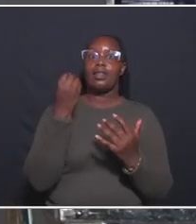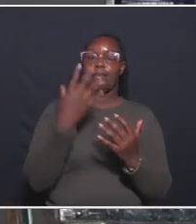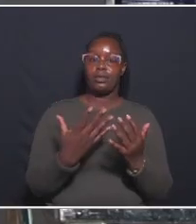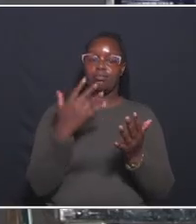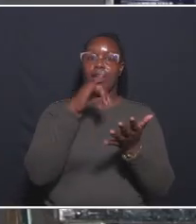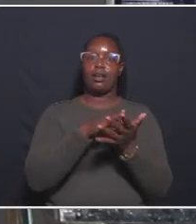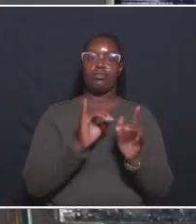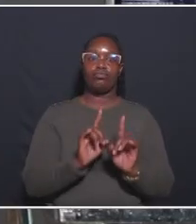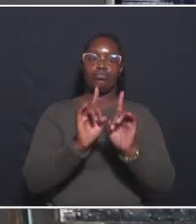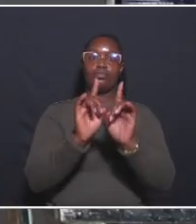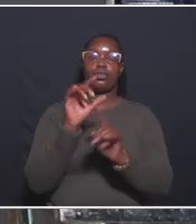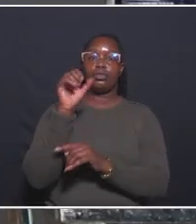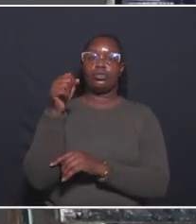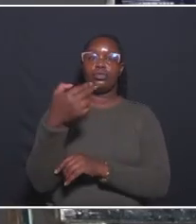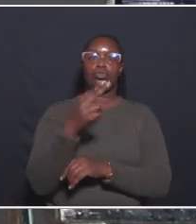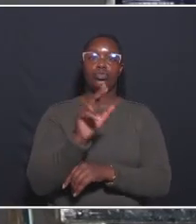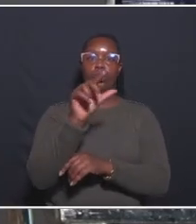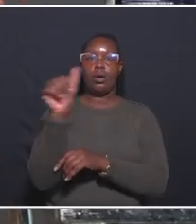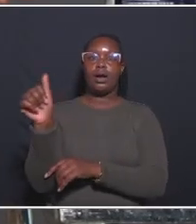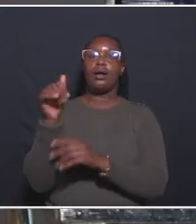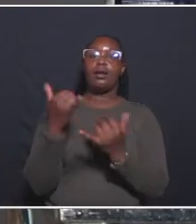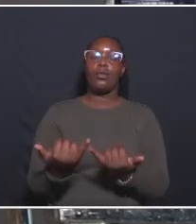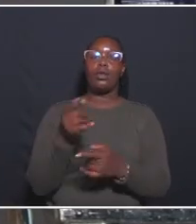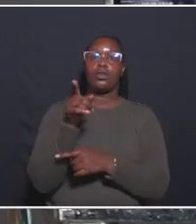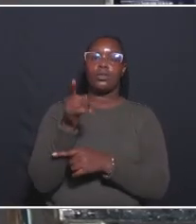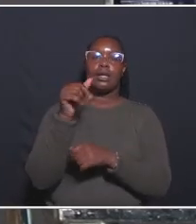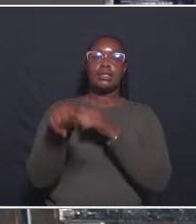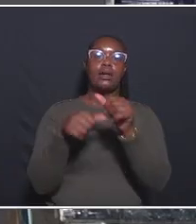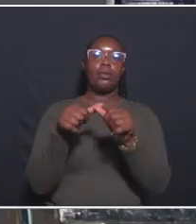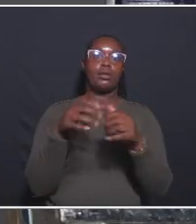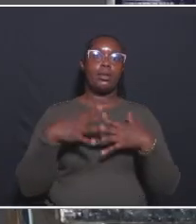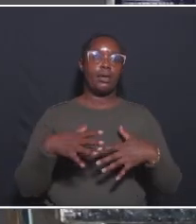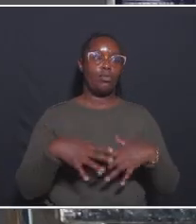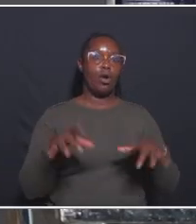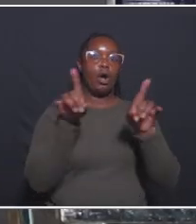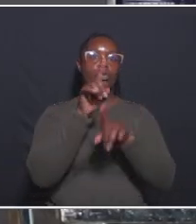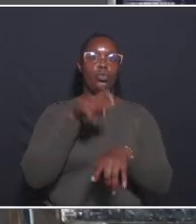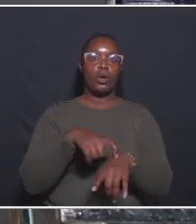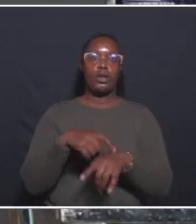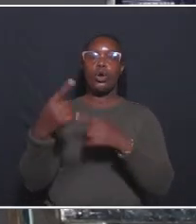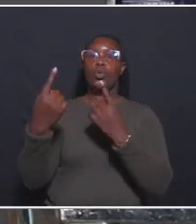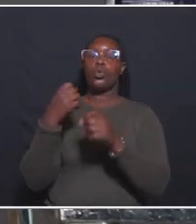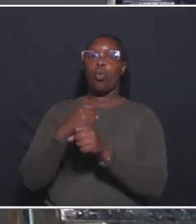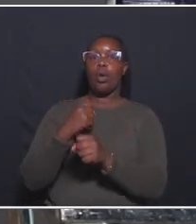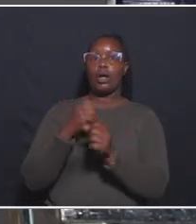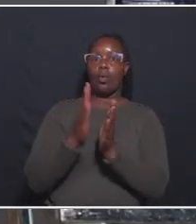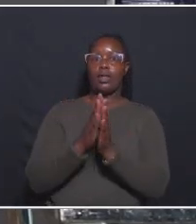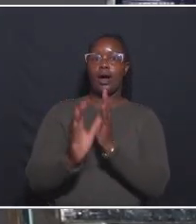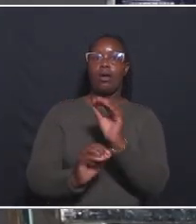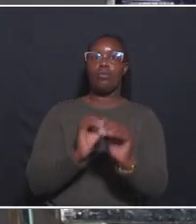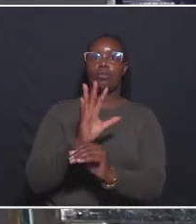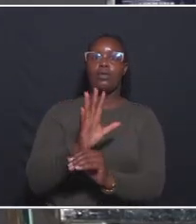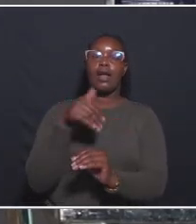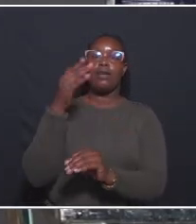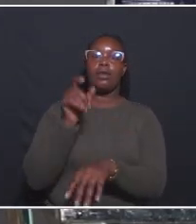series is that it involved a lot of people, and when you're dealing with a series, each person has an episode or